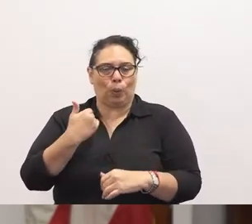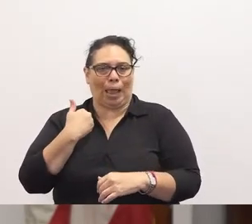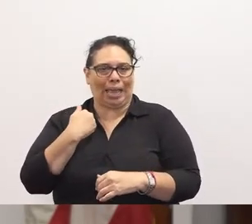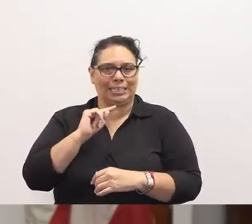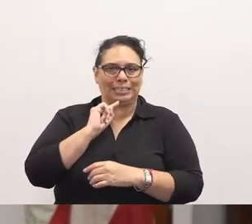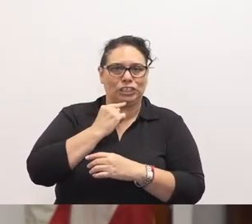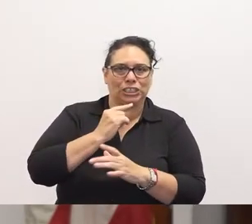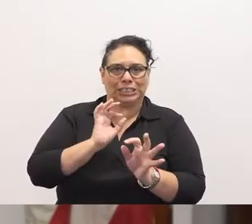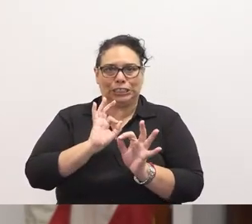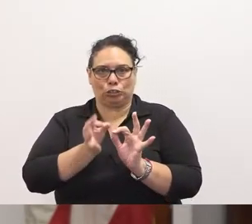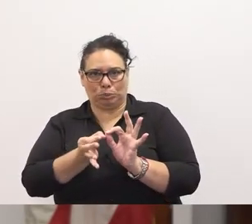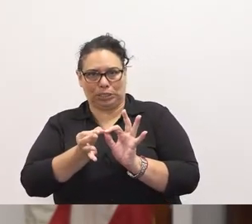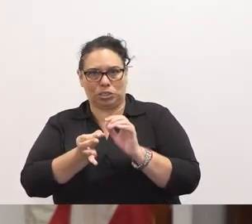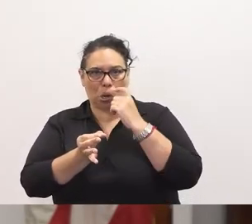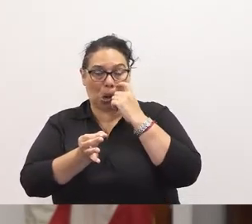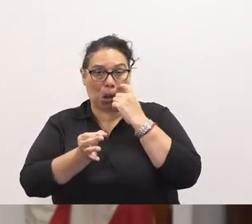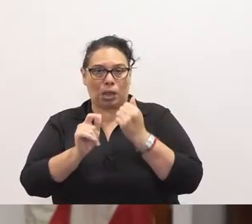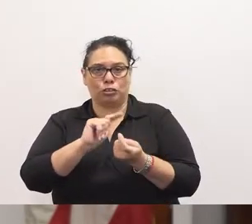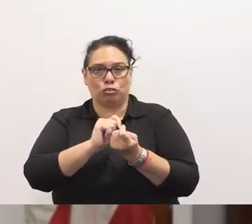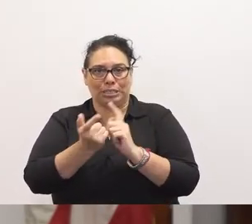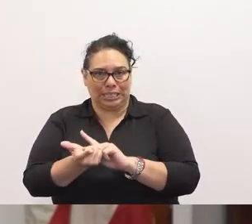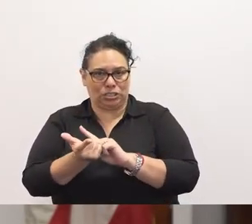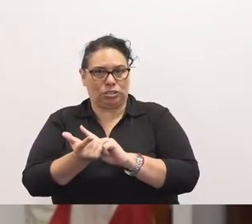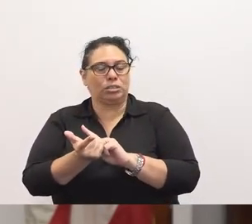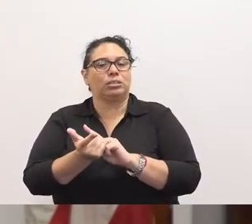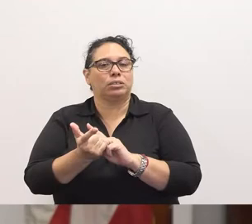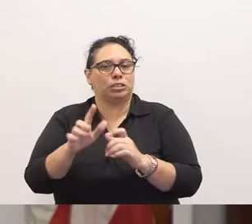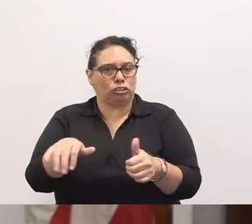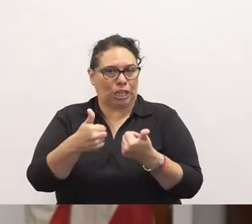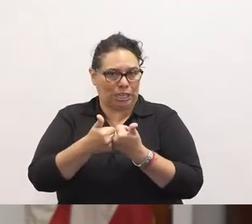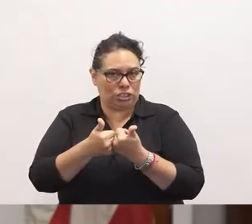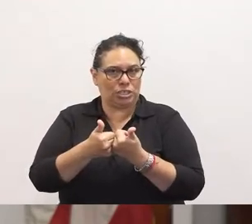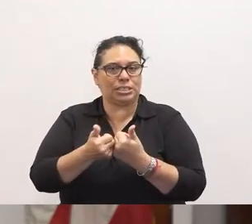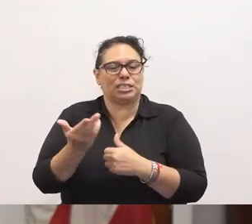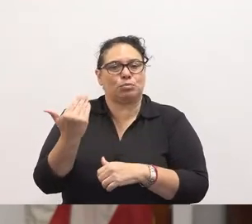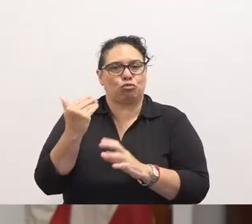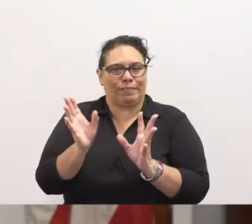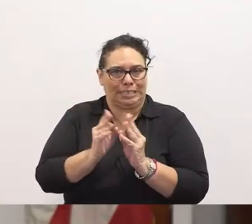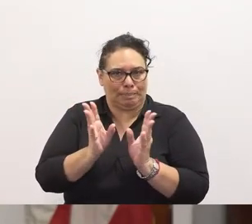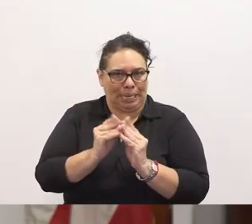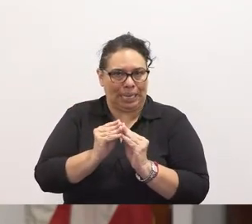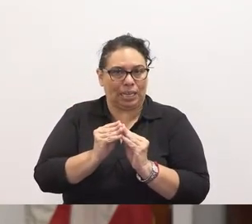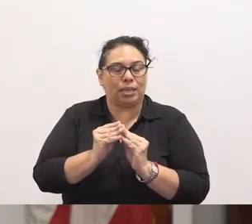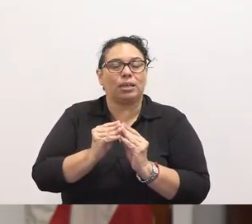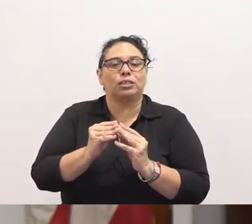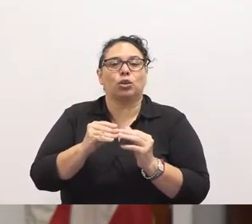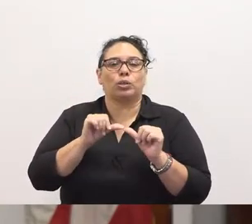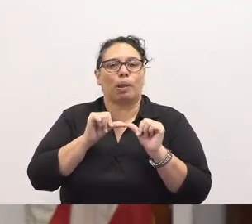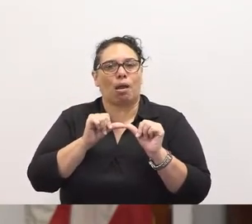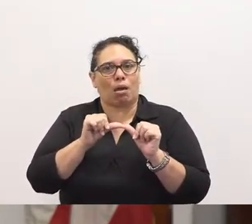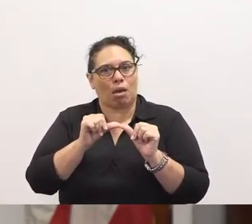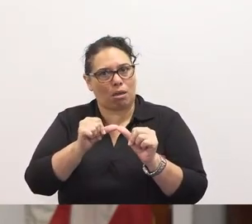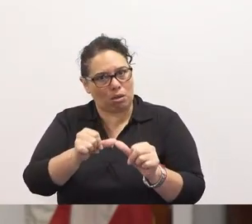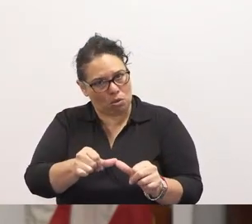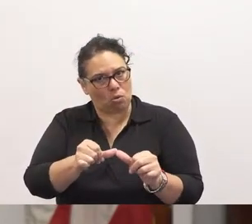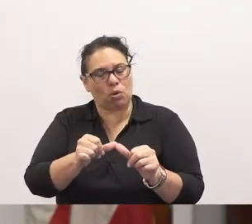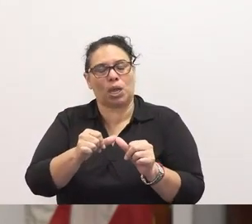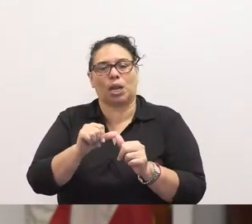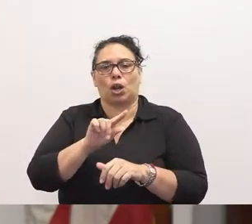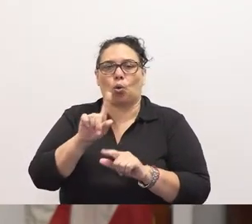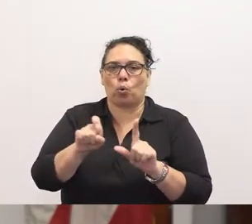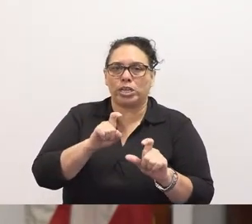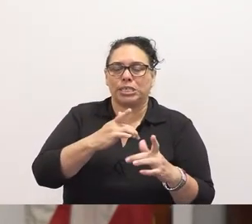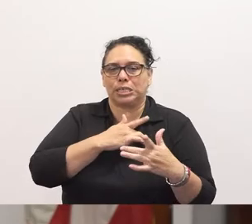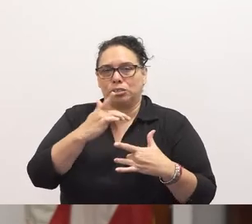serious interpretation and translation challenges at this previous meeting. And this has been an ongoing question and